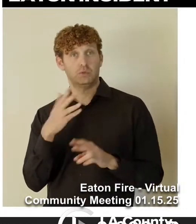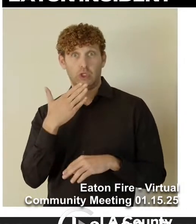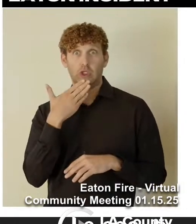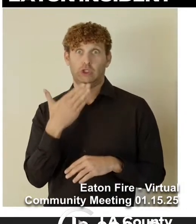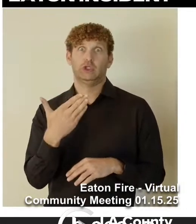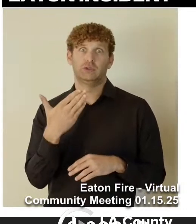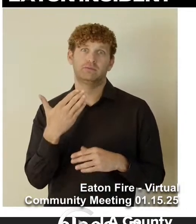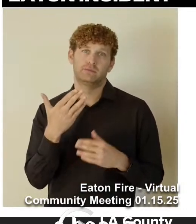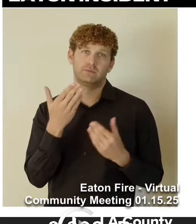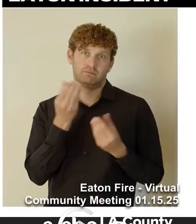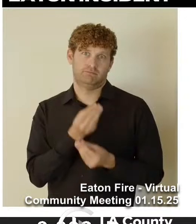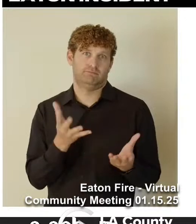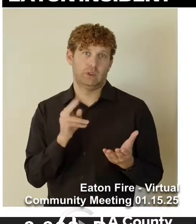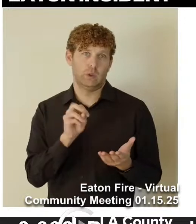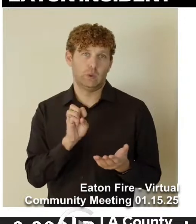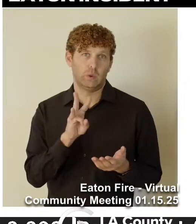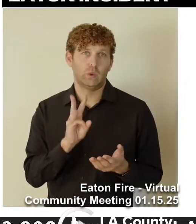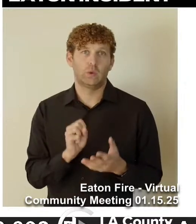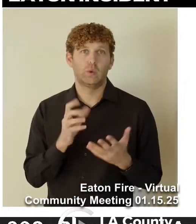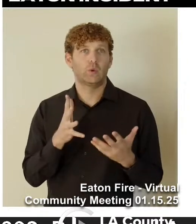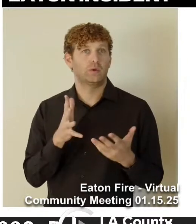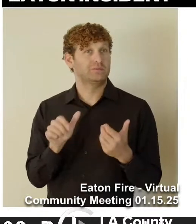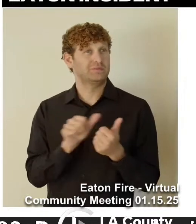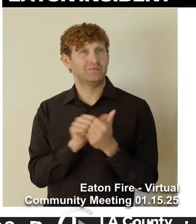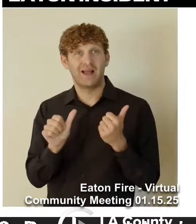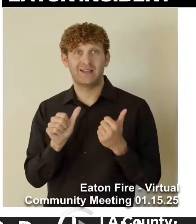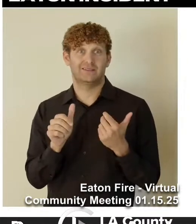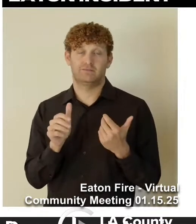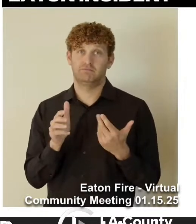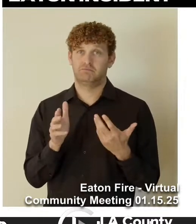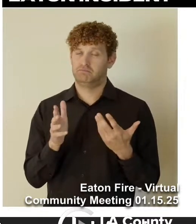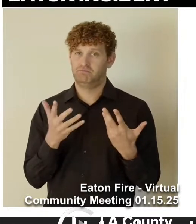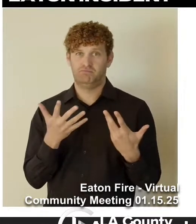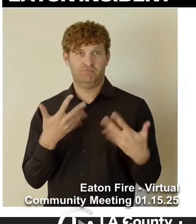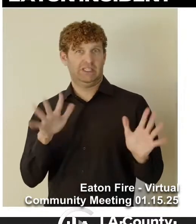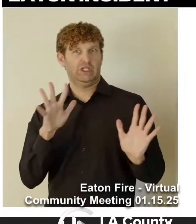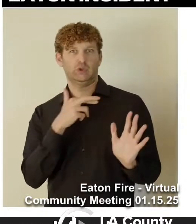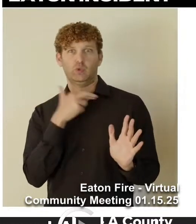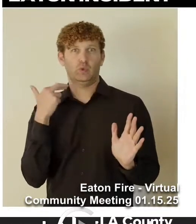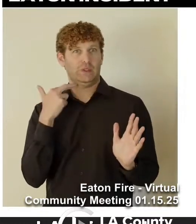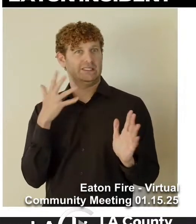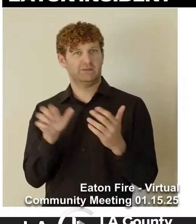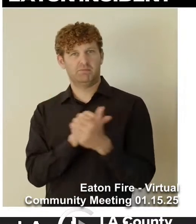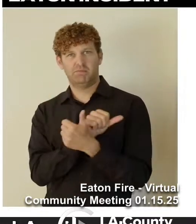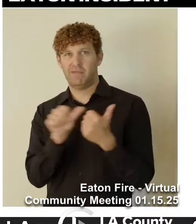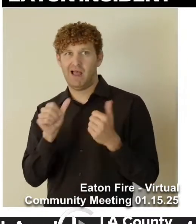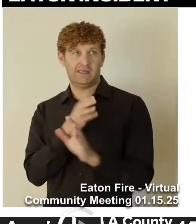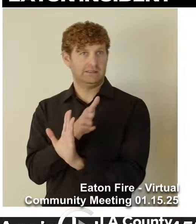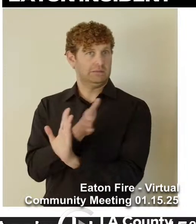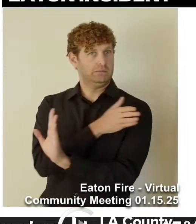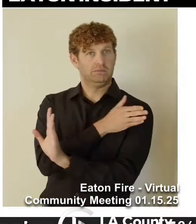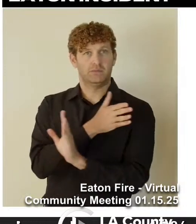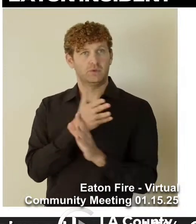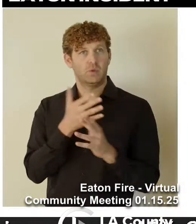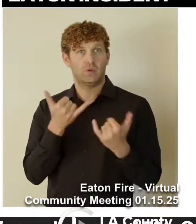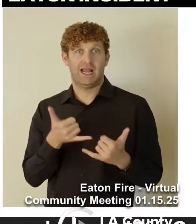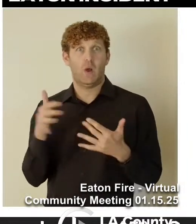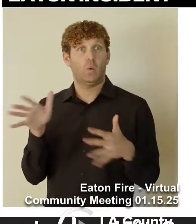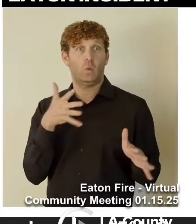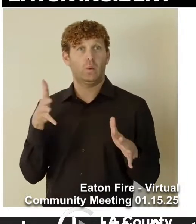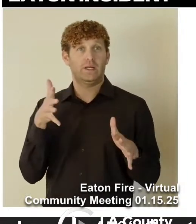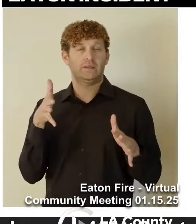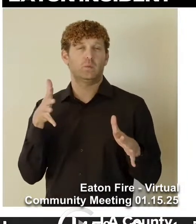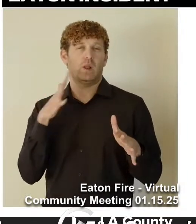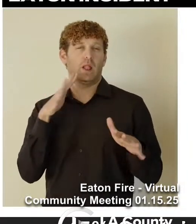we're all past the highest risk periods of that red flag warning. Those Santa Ana winds have been gradually weakening through today, and they're going to